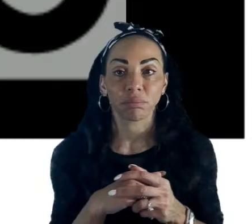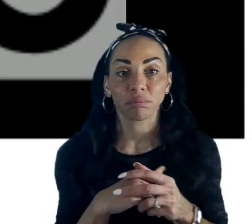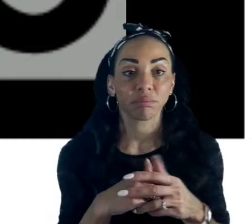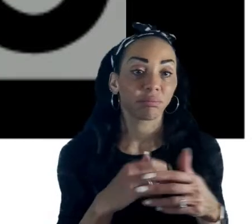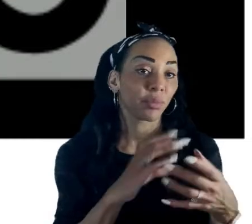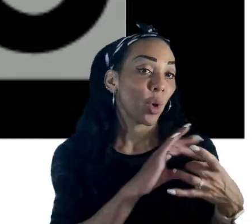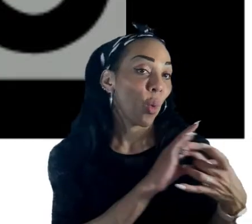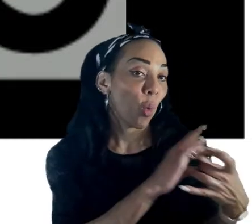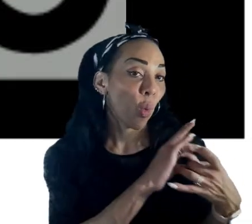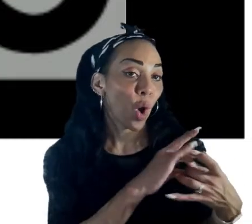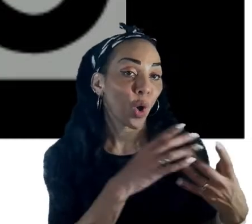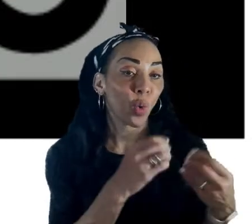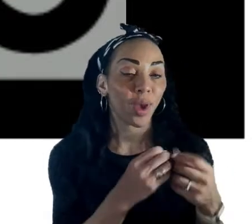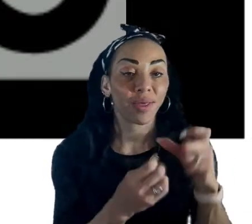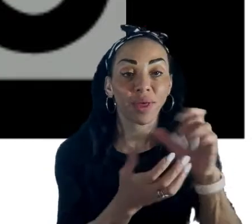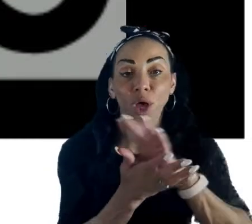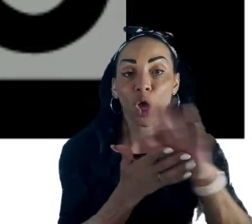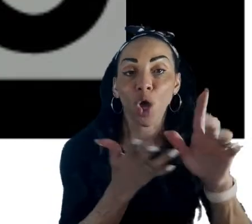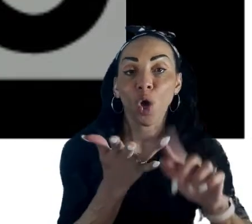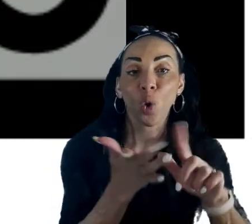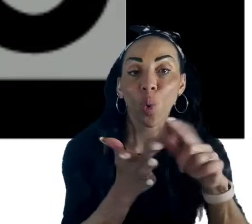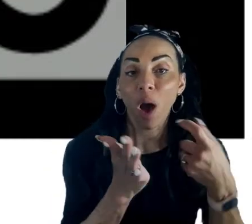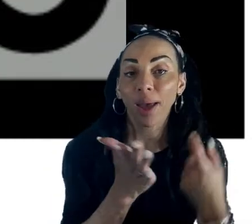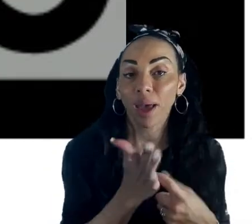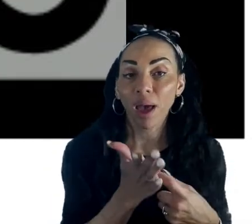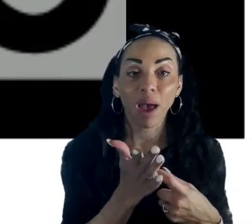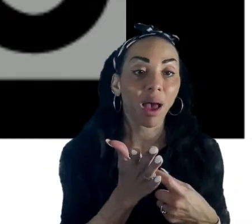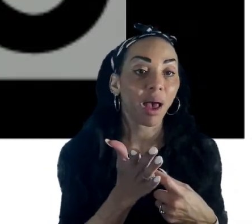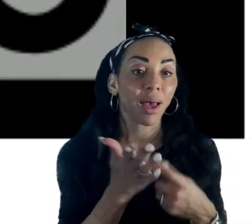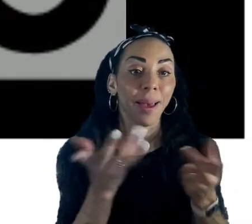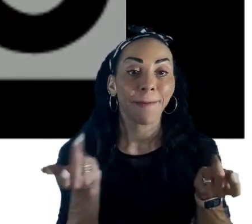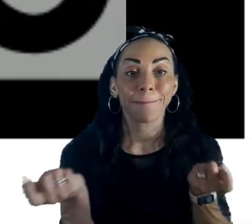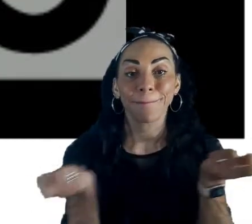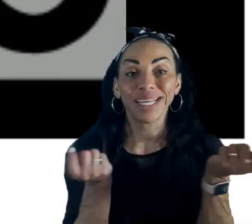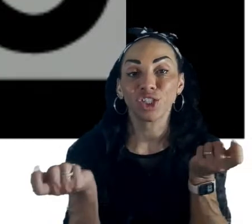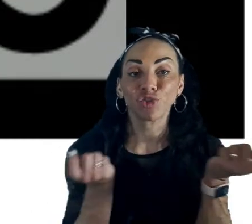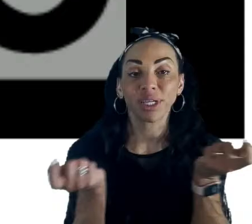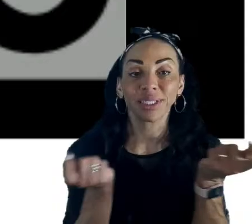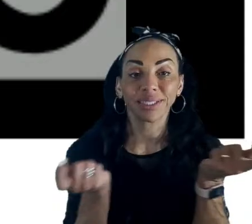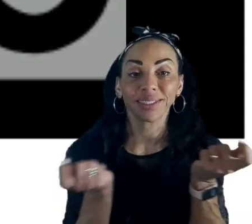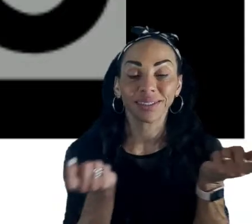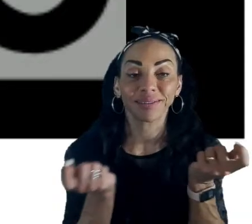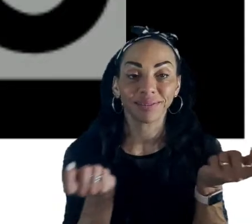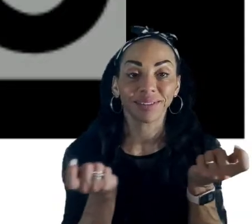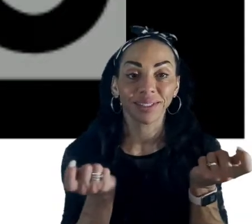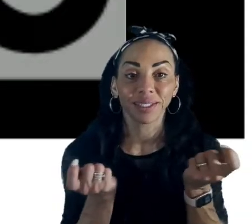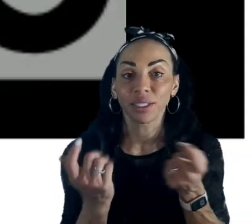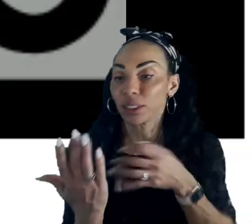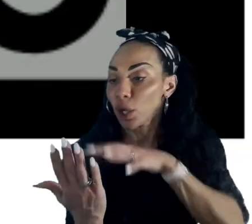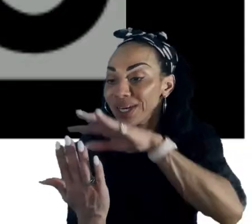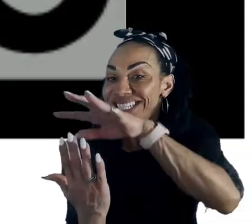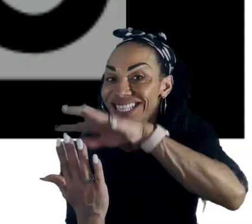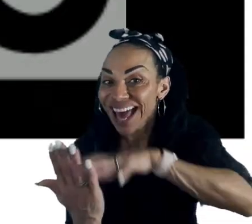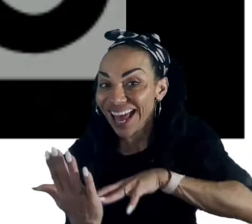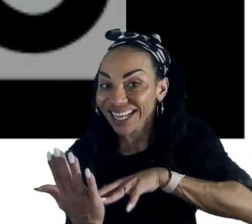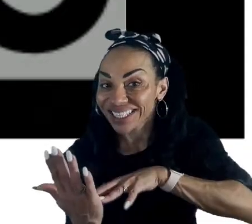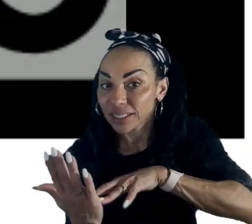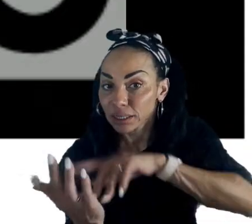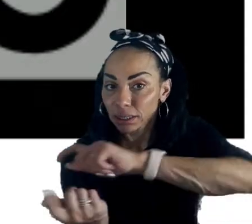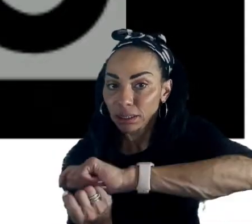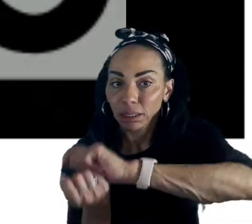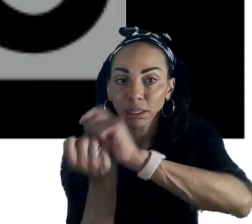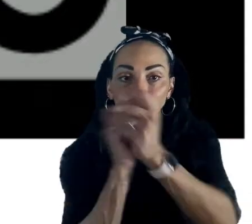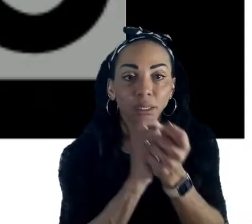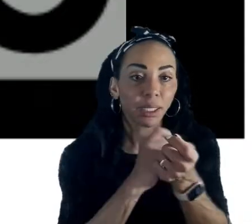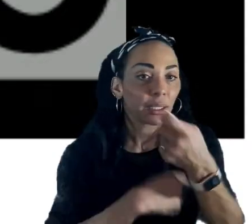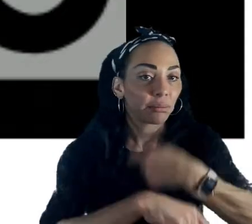choir mistress person to develop those verbatim texts into sung pieces.